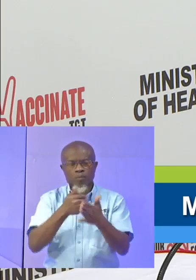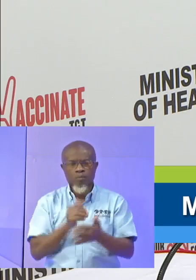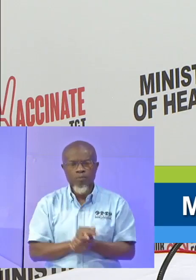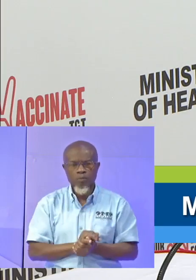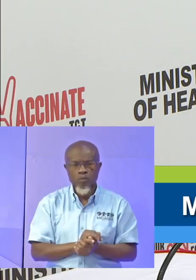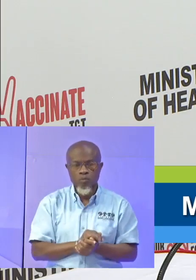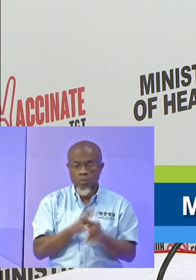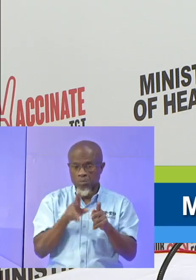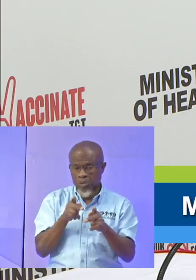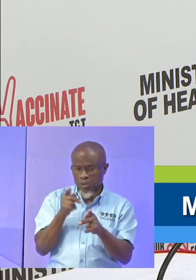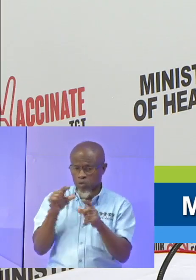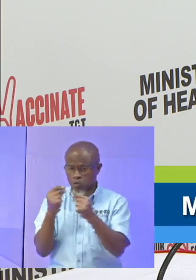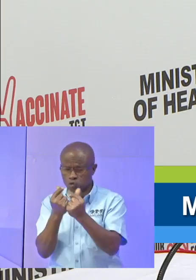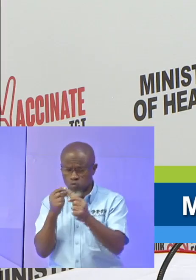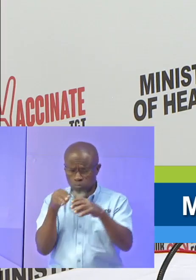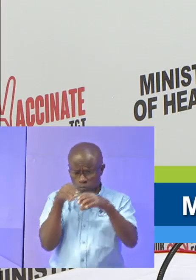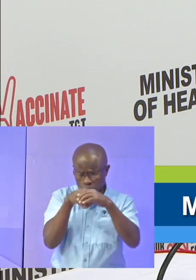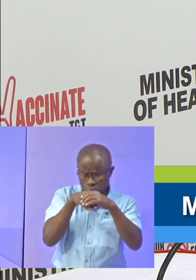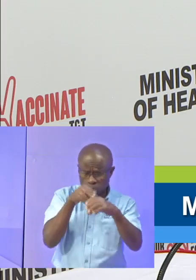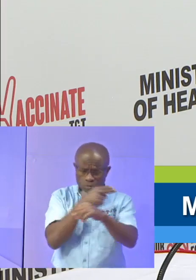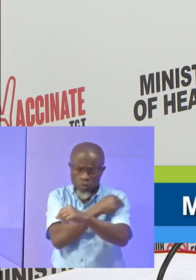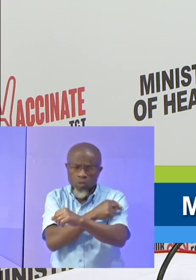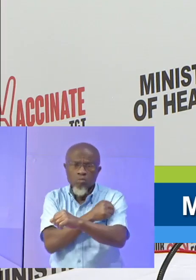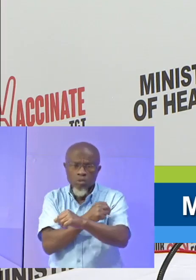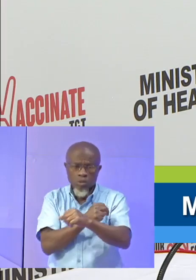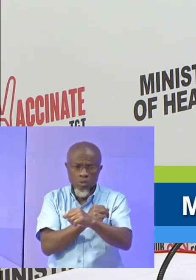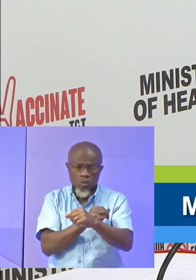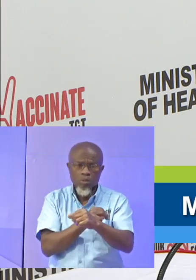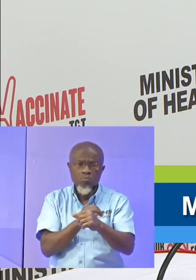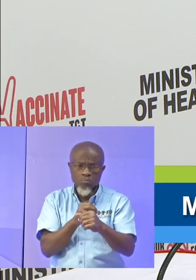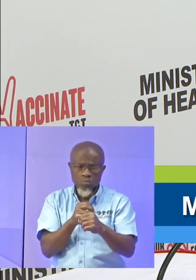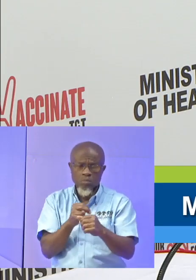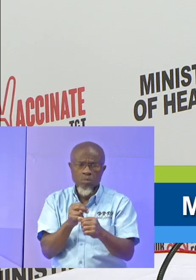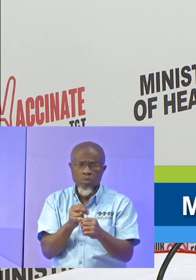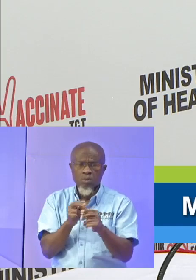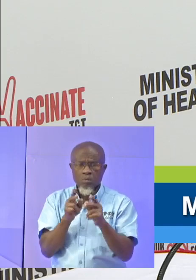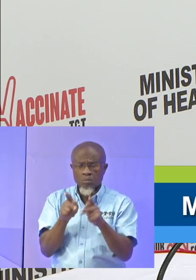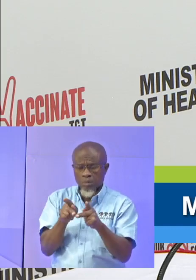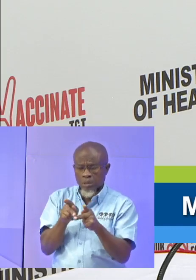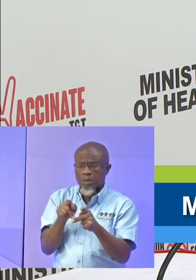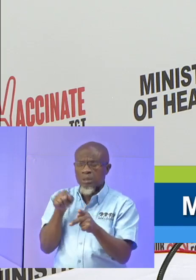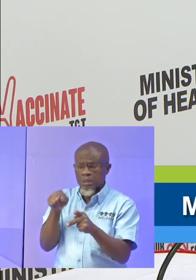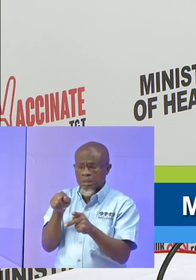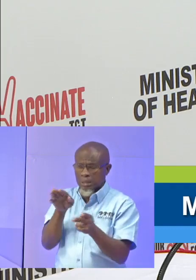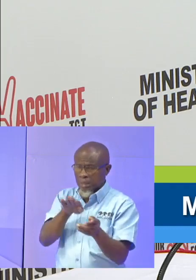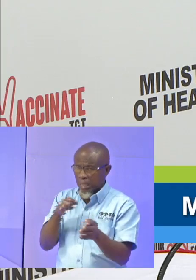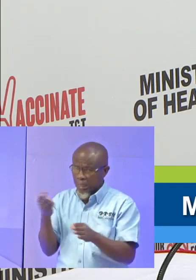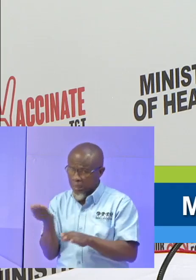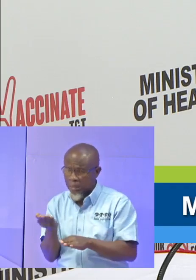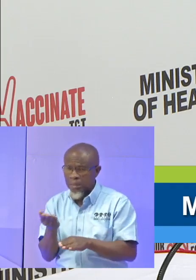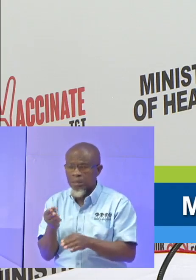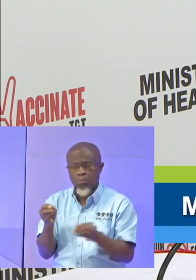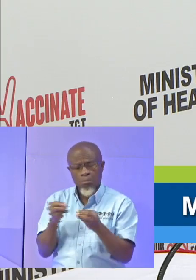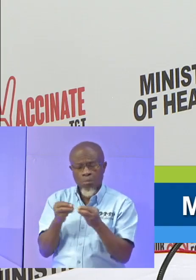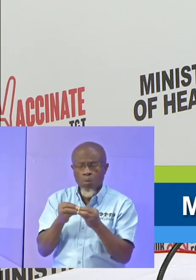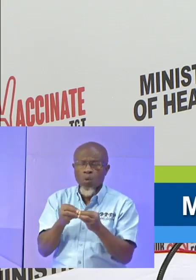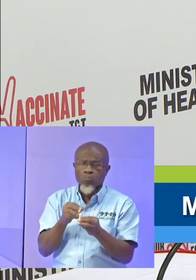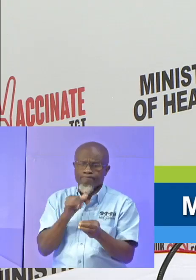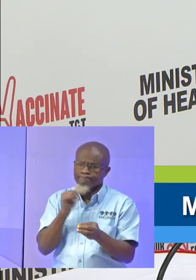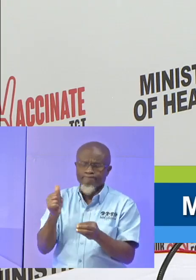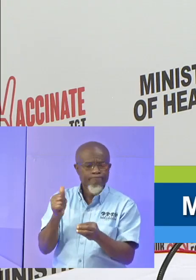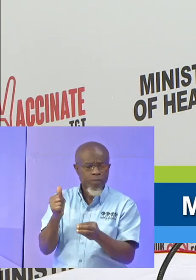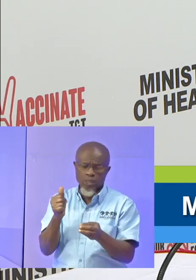hospitalized, and the persons that are dying, are these persons vaccinated or not? And that is what we have been presenting to the